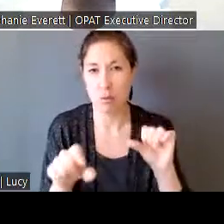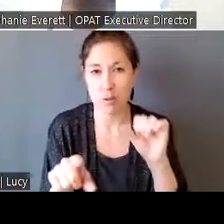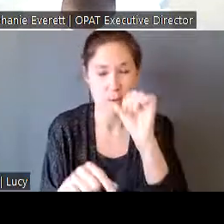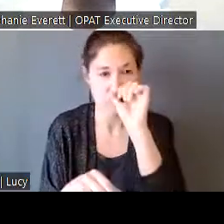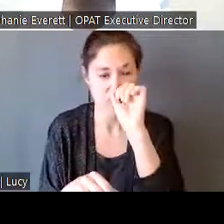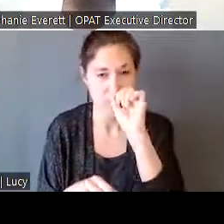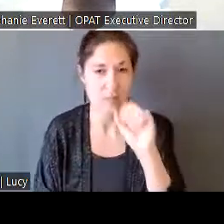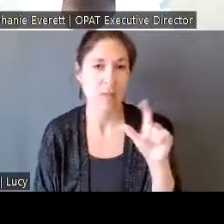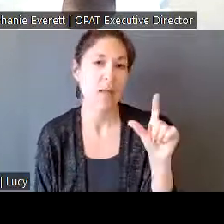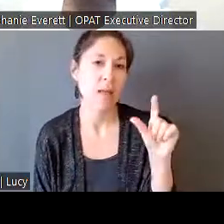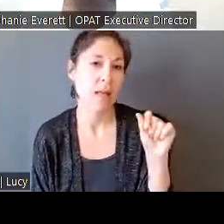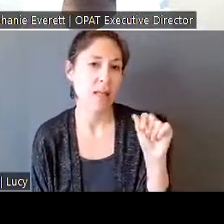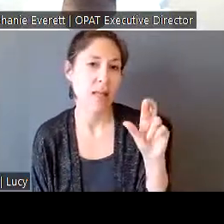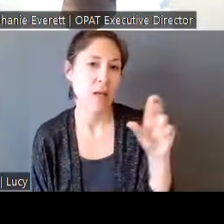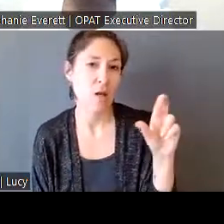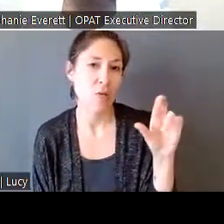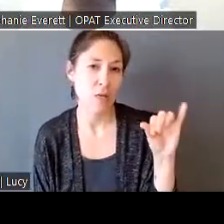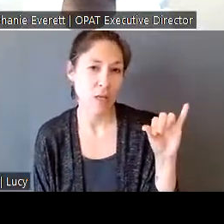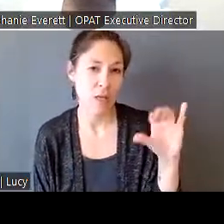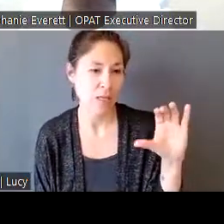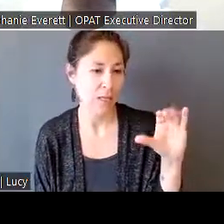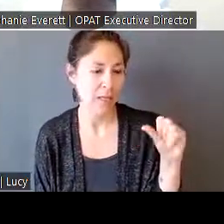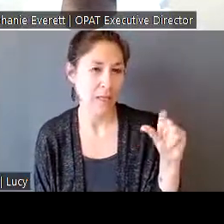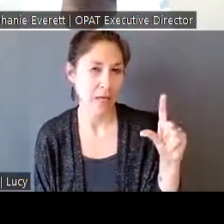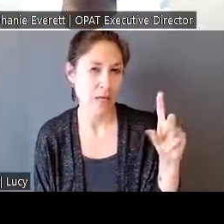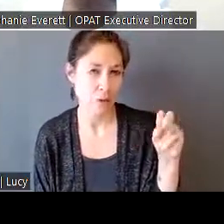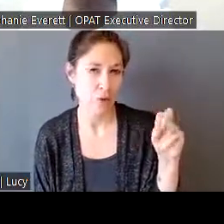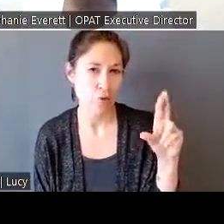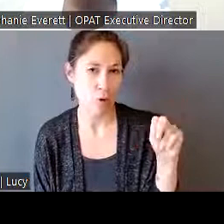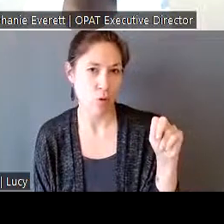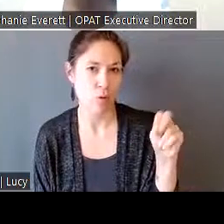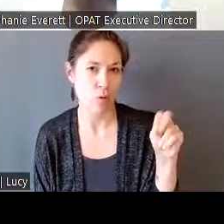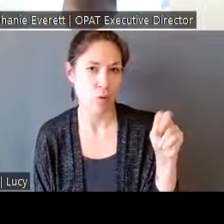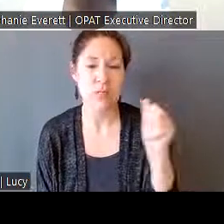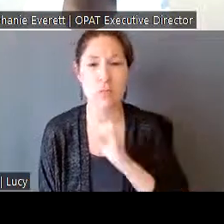Larry Calderon as a commissioner, who is the head of the